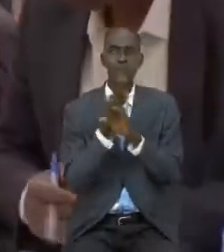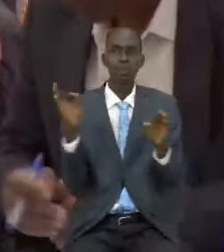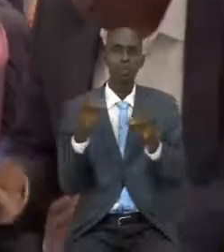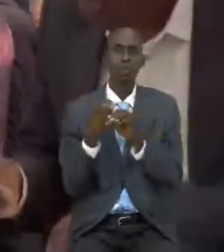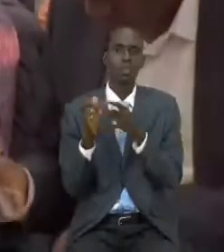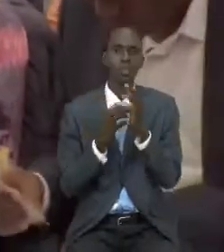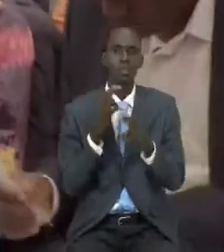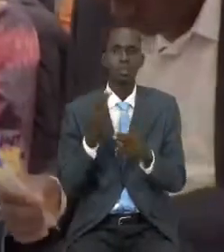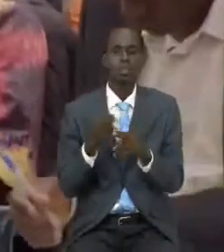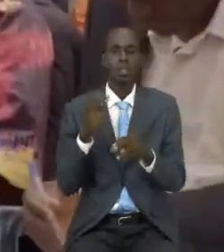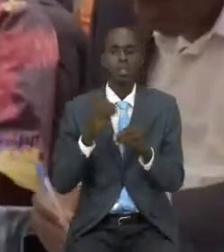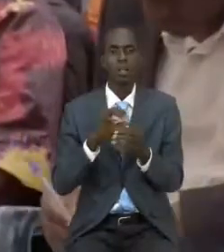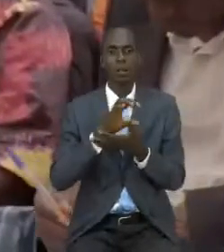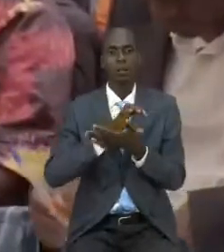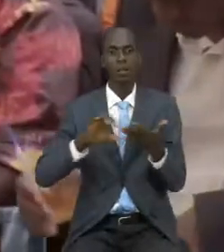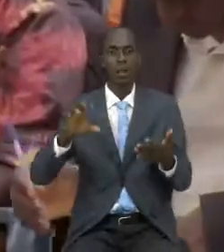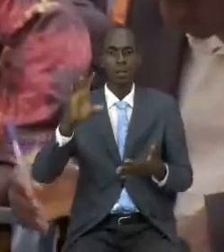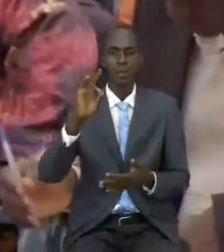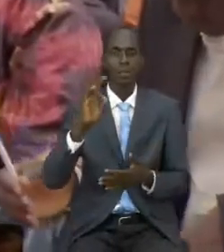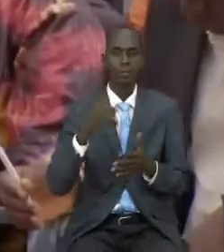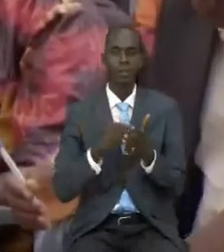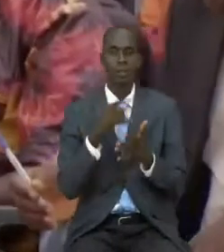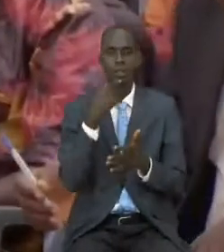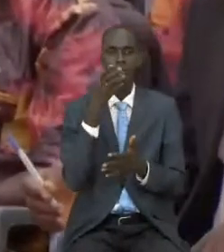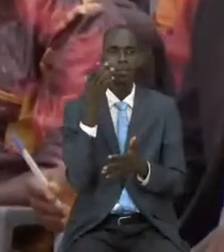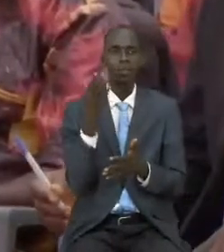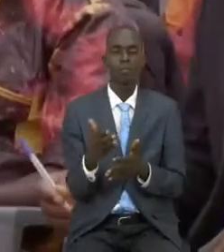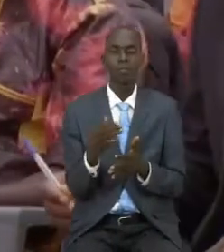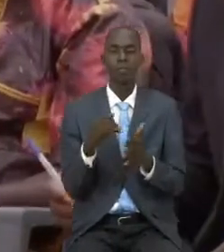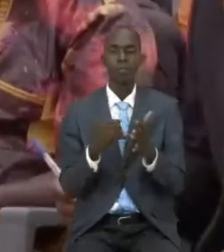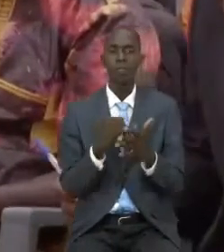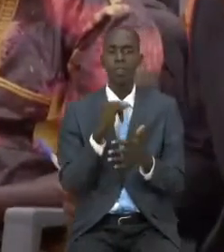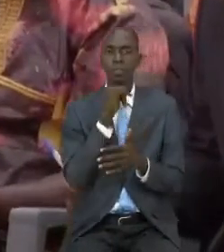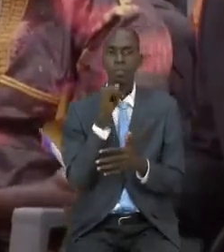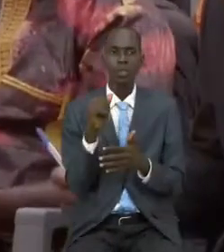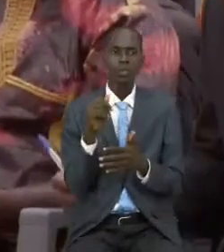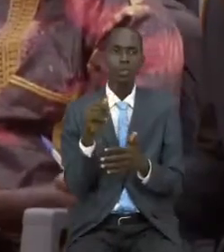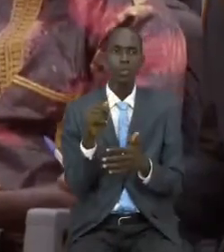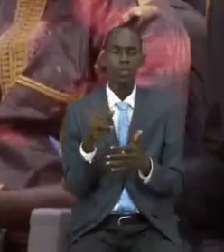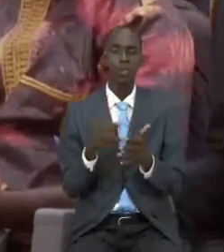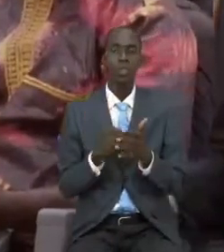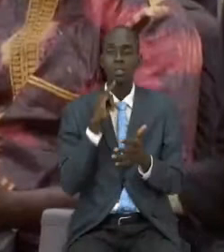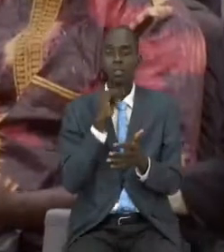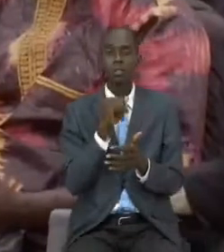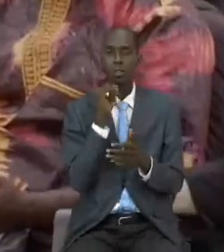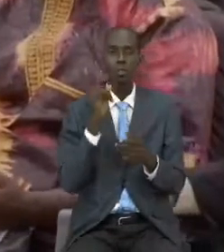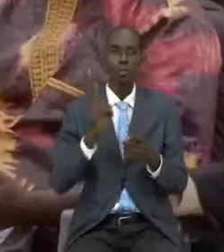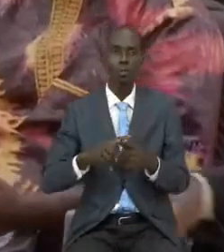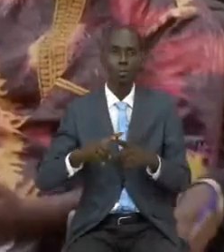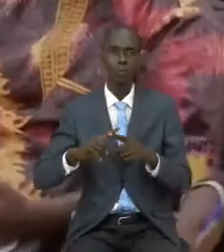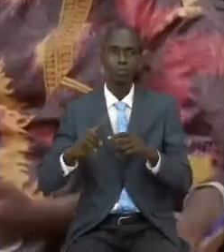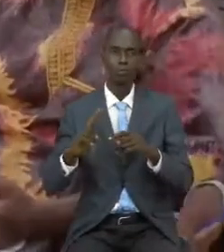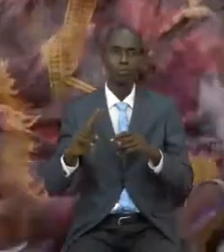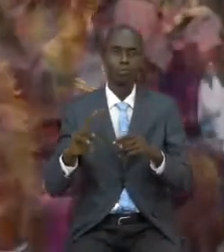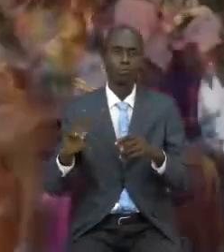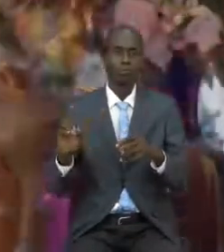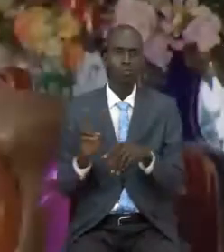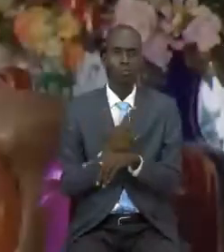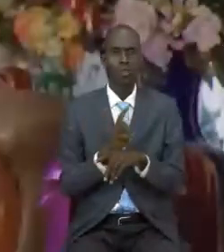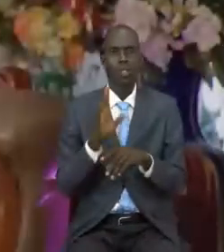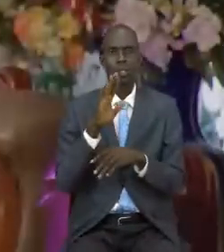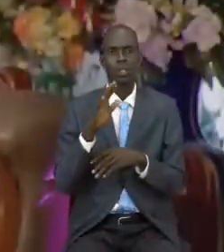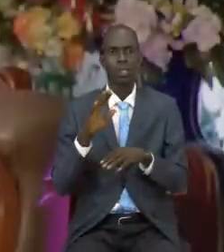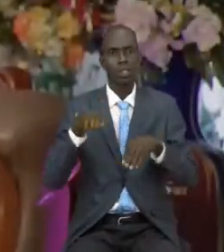verse 7. In verse 7 it says, is not this, is it not to deal thy bread to